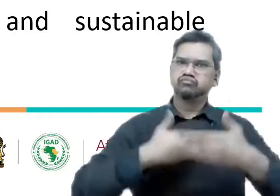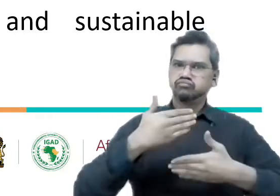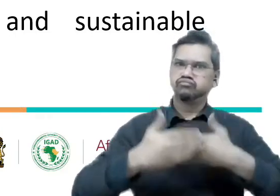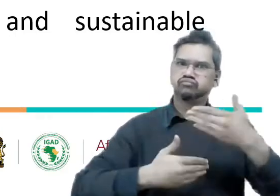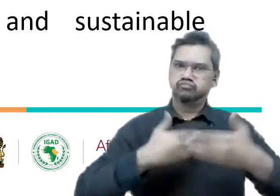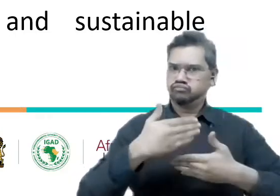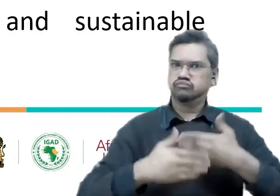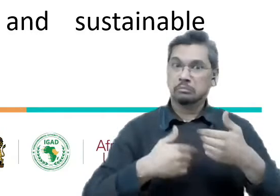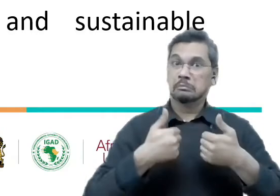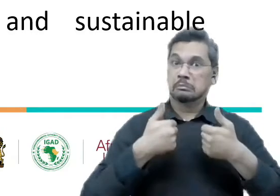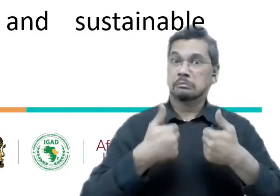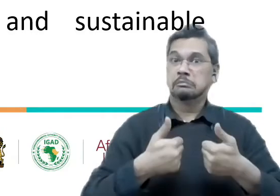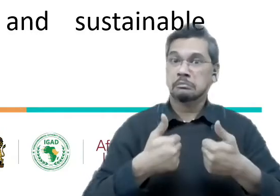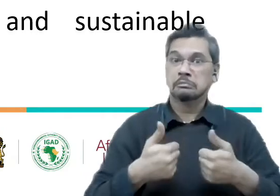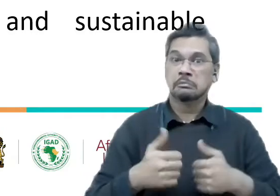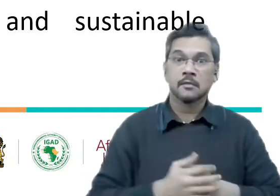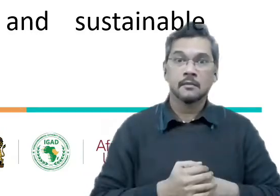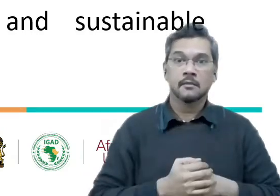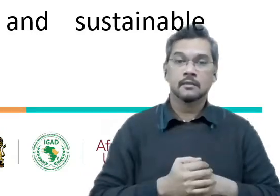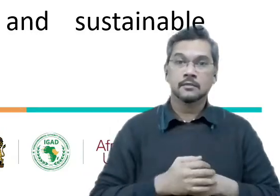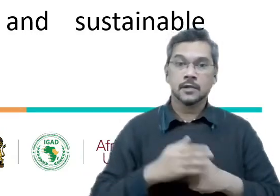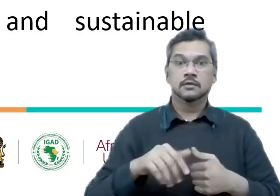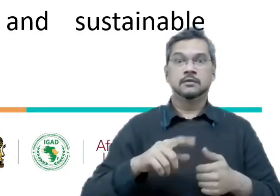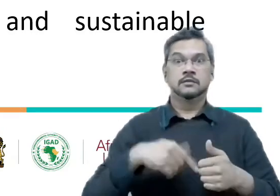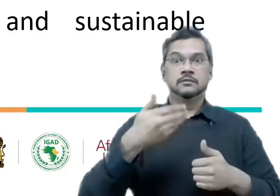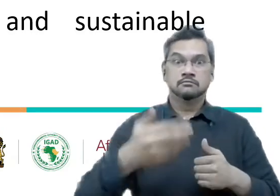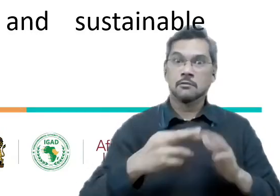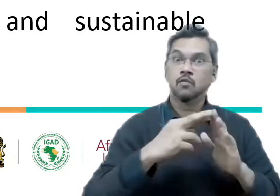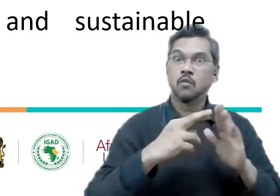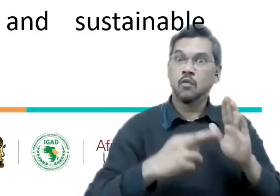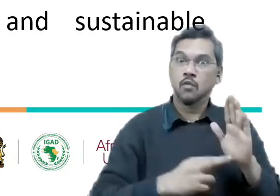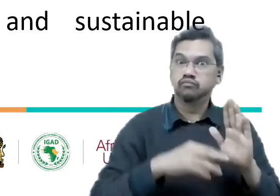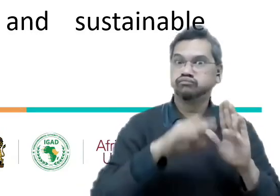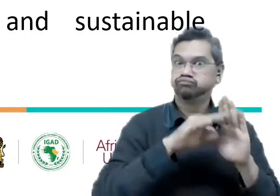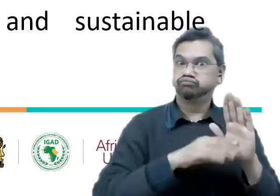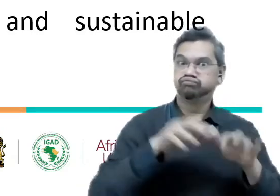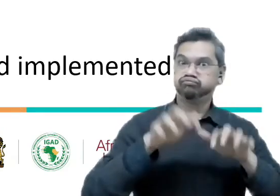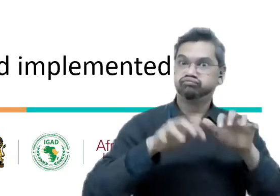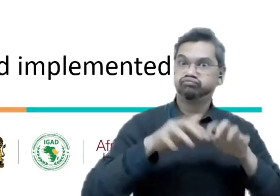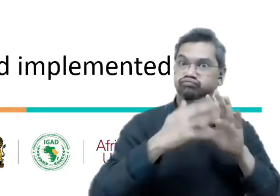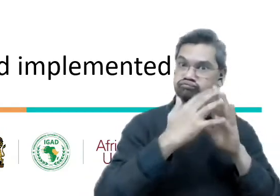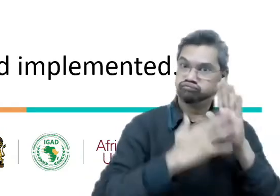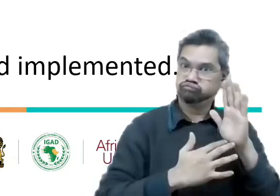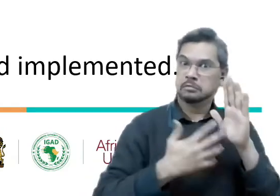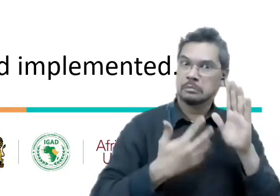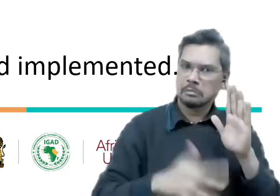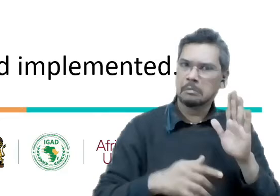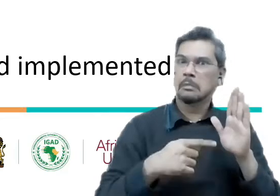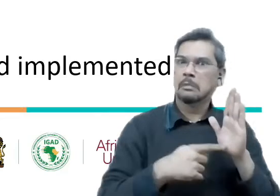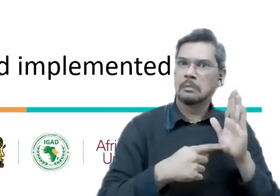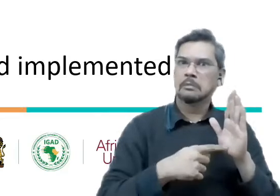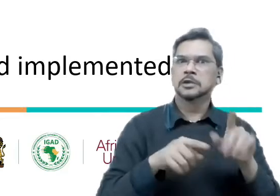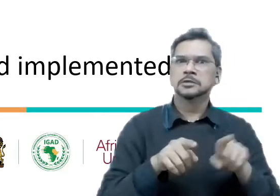place, and then we have the Africa Youth Advisory Board also established, and several structures were put in